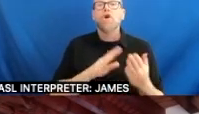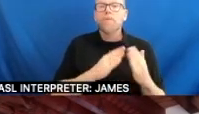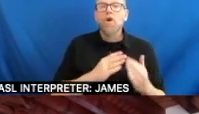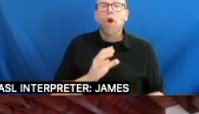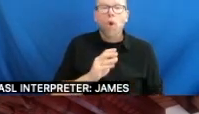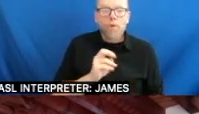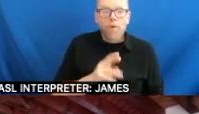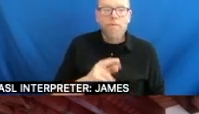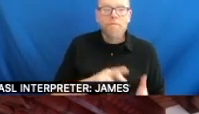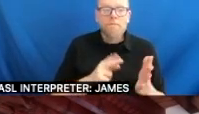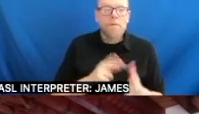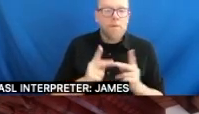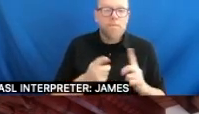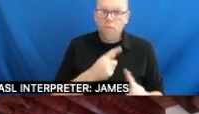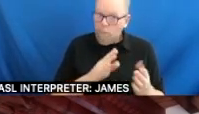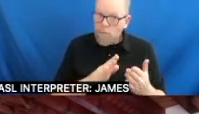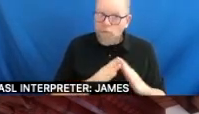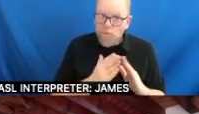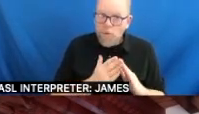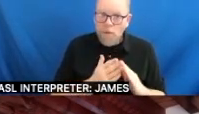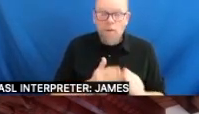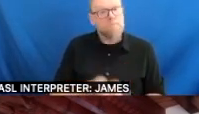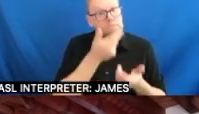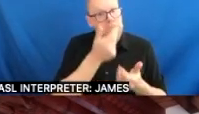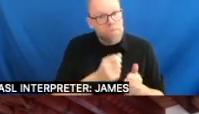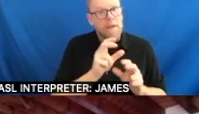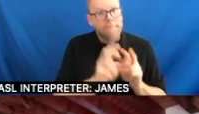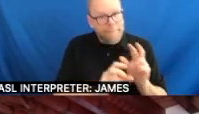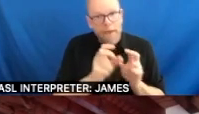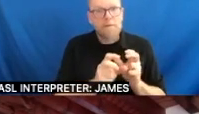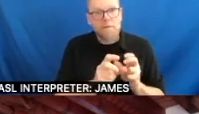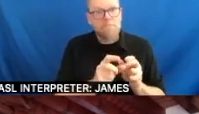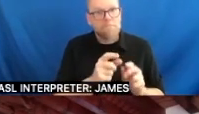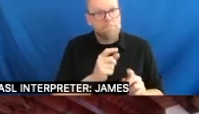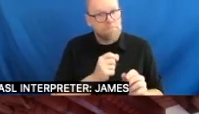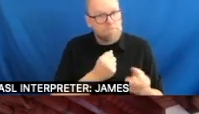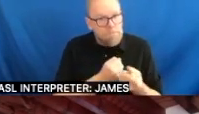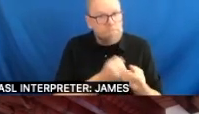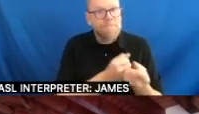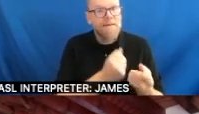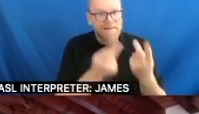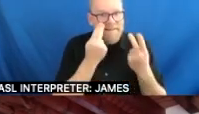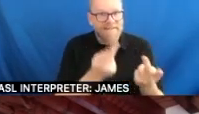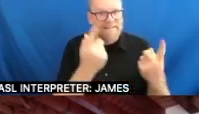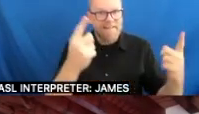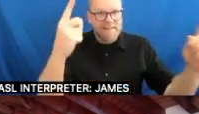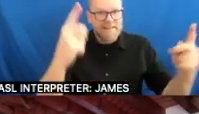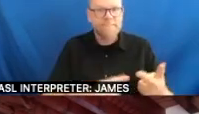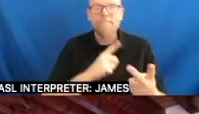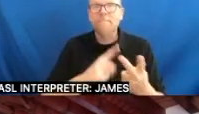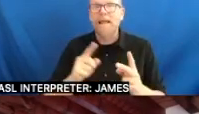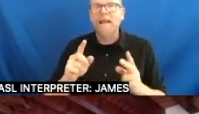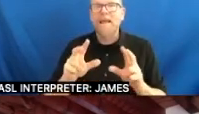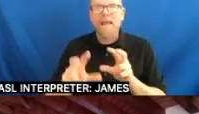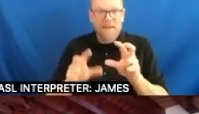from the community who want to invest in this cooperative to see it succeed. Investor owners are people